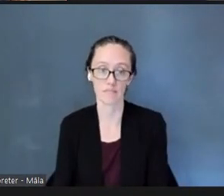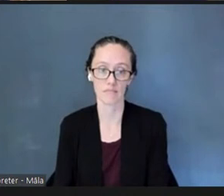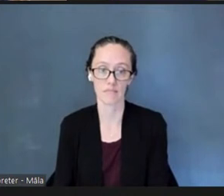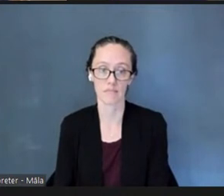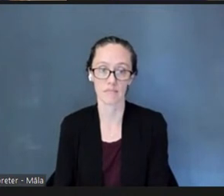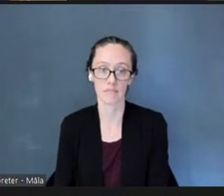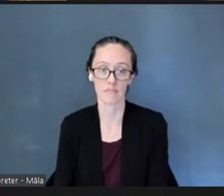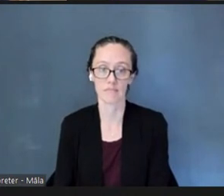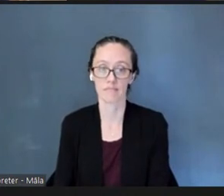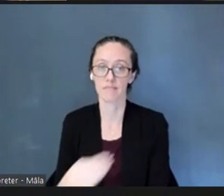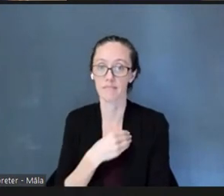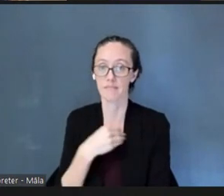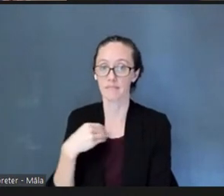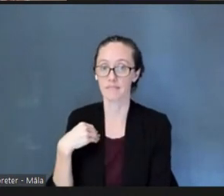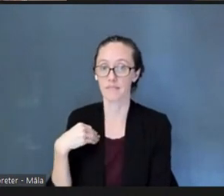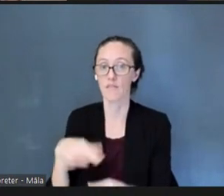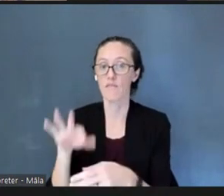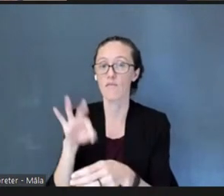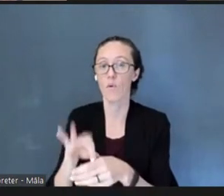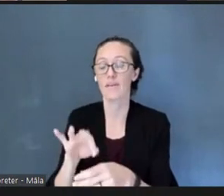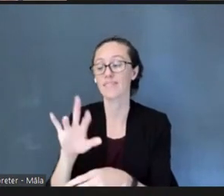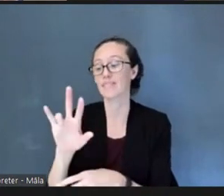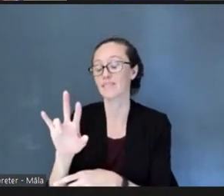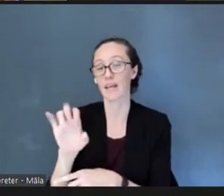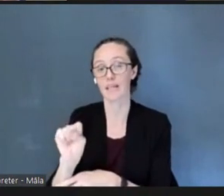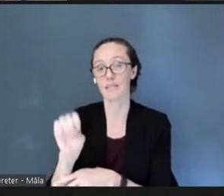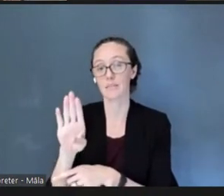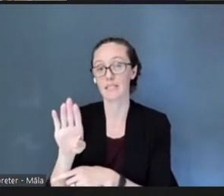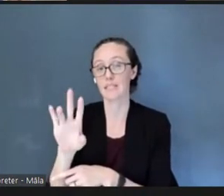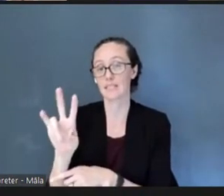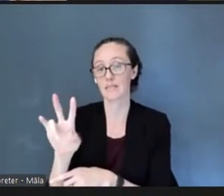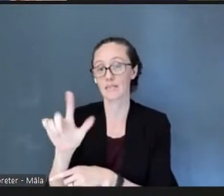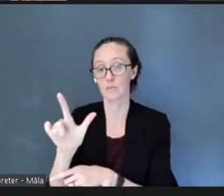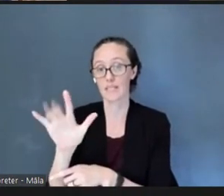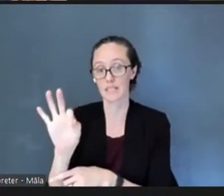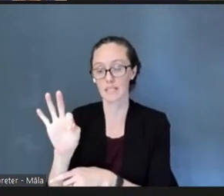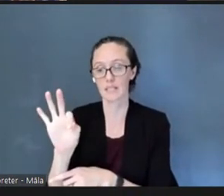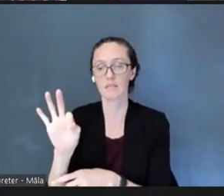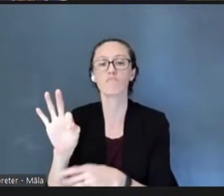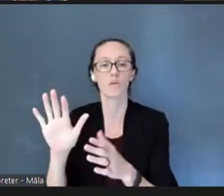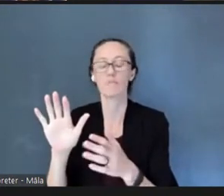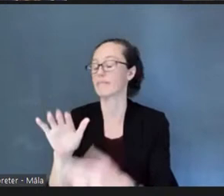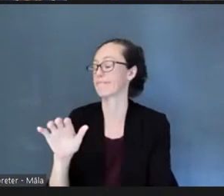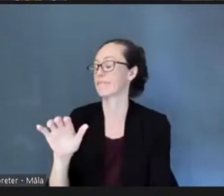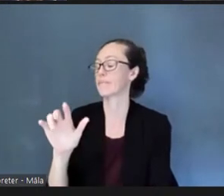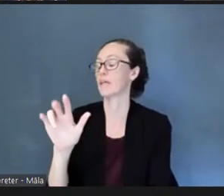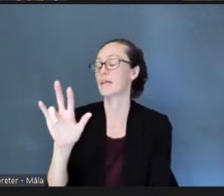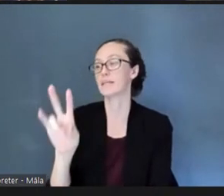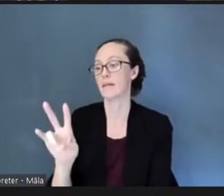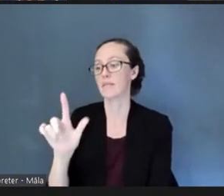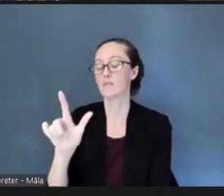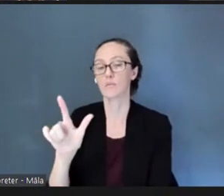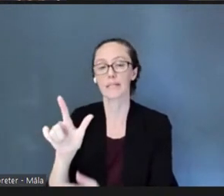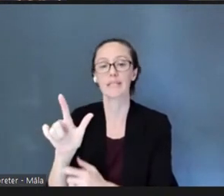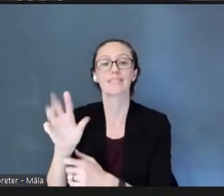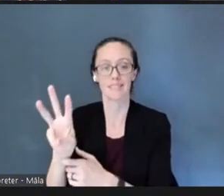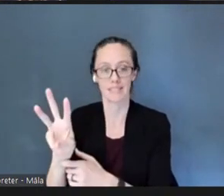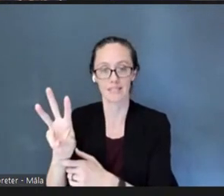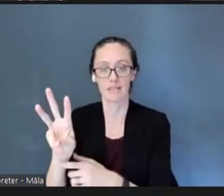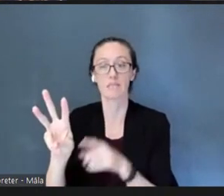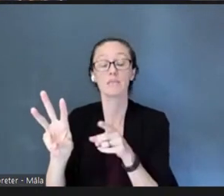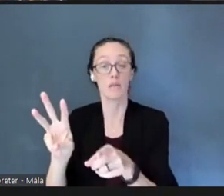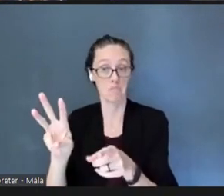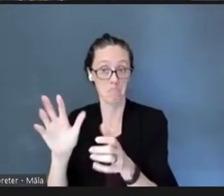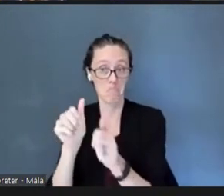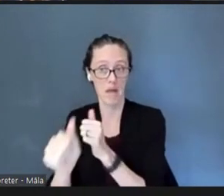Members, voting on SB 726, the recommendation is to pass this measure unamended. Noting the presence of all members of the committee, are there any